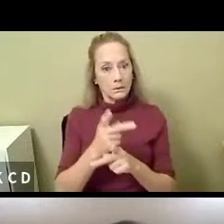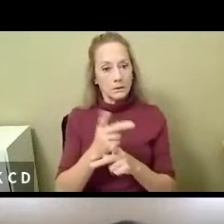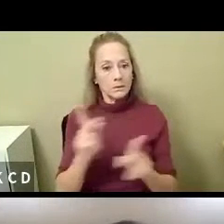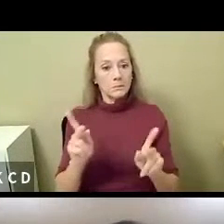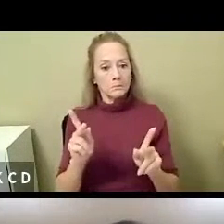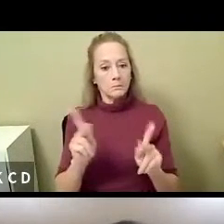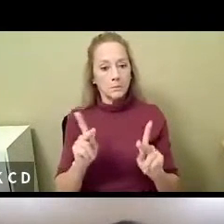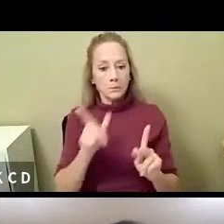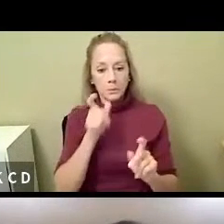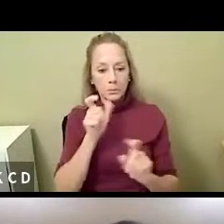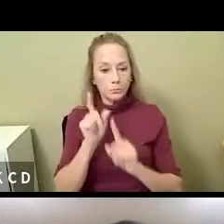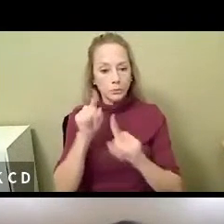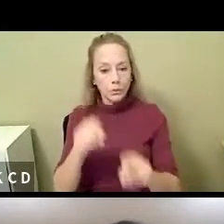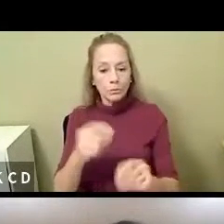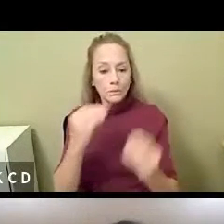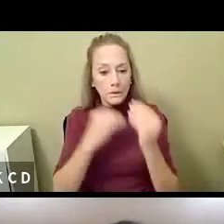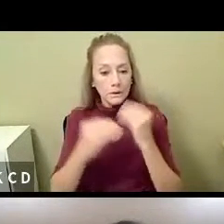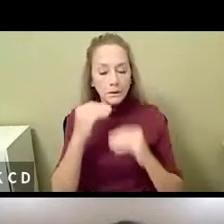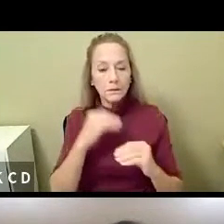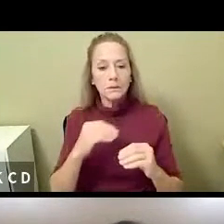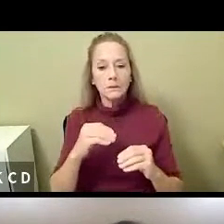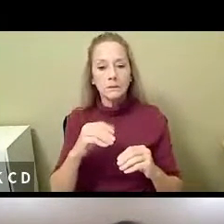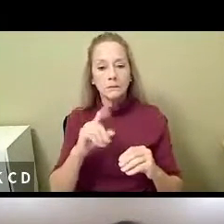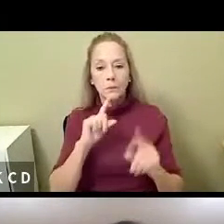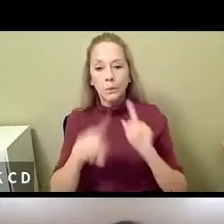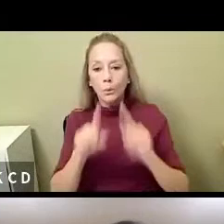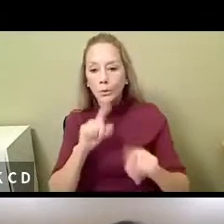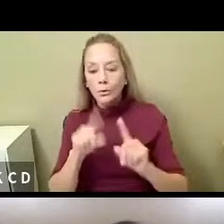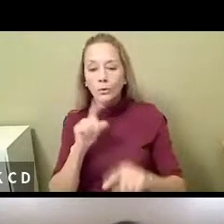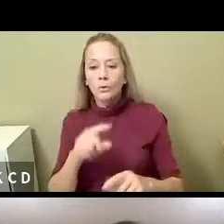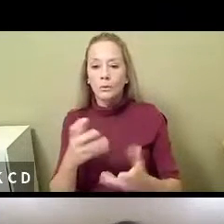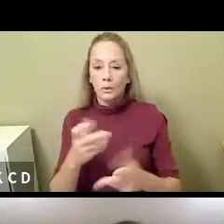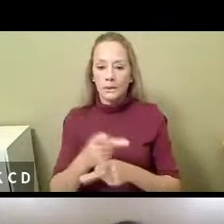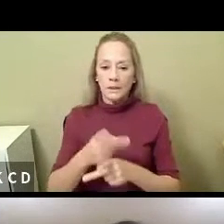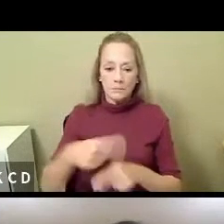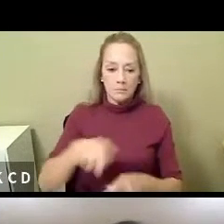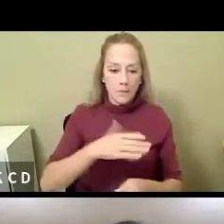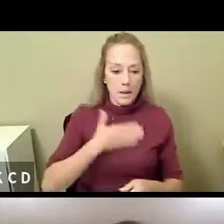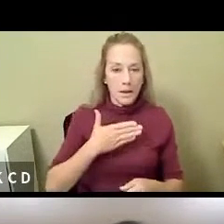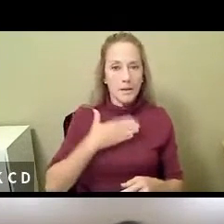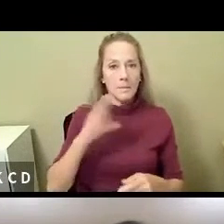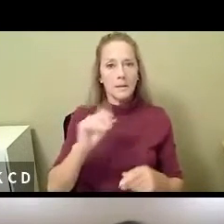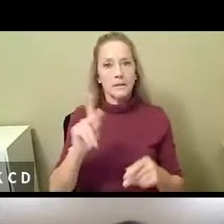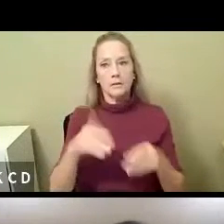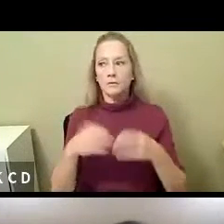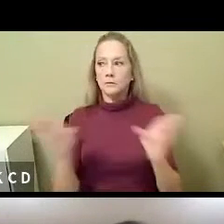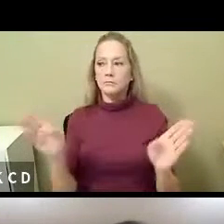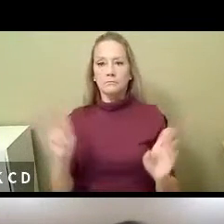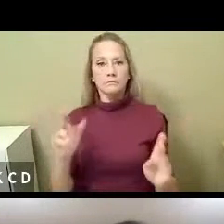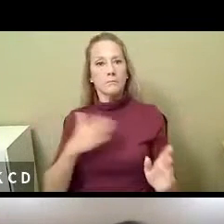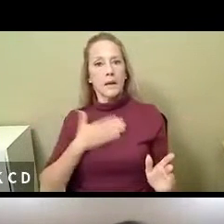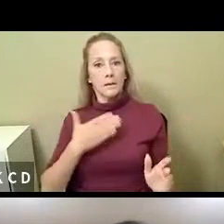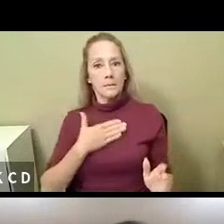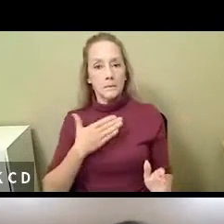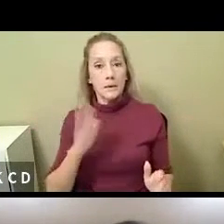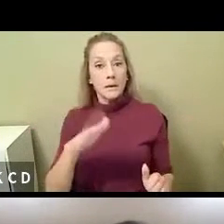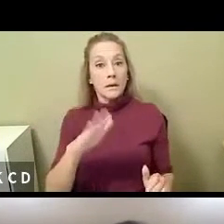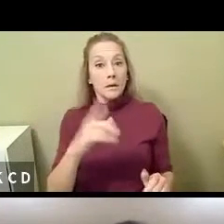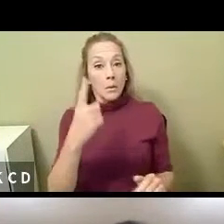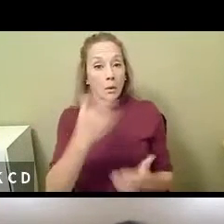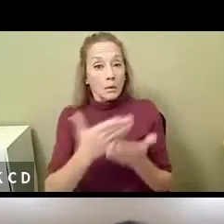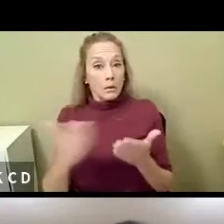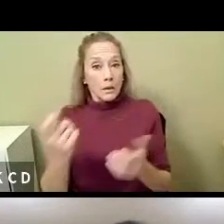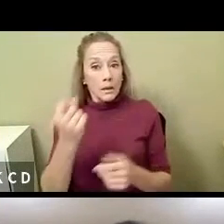community safe. One thing to note is our order was an 11 p.m. order, and